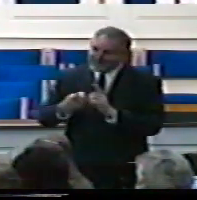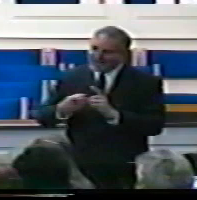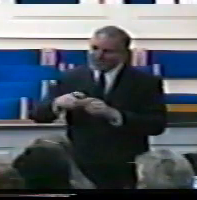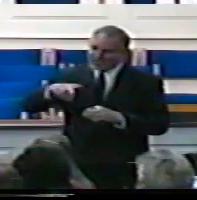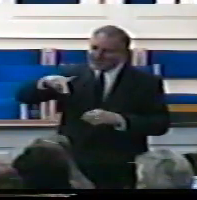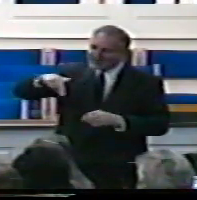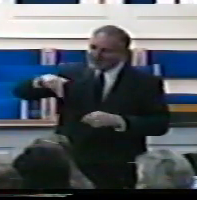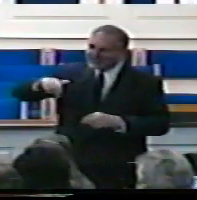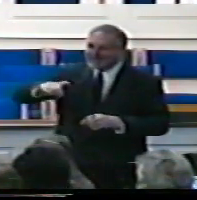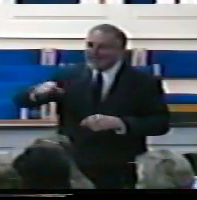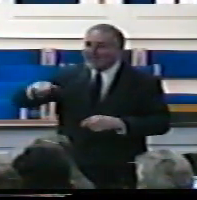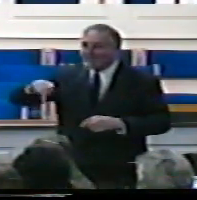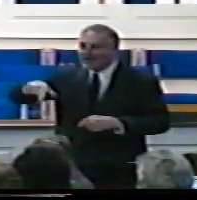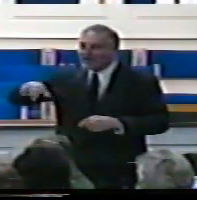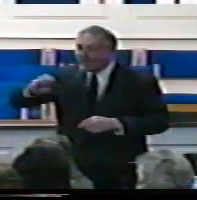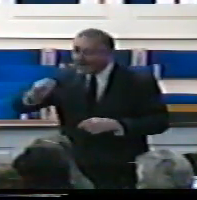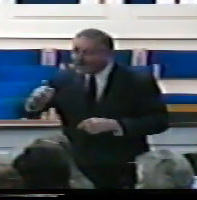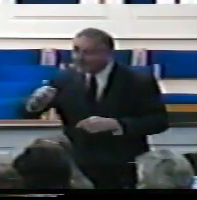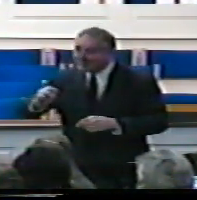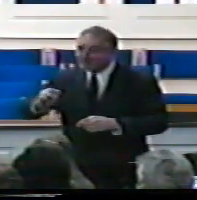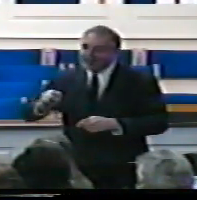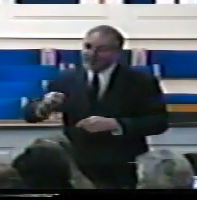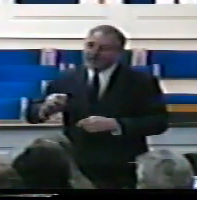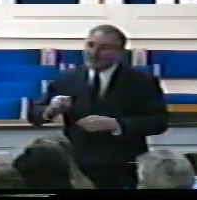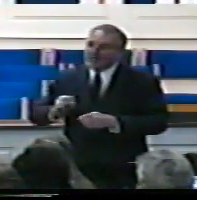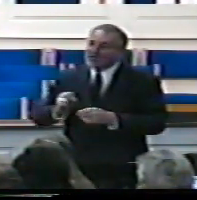greet folks, sing in a choir,